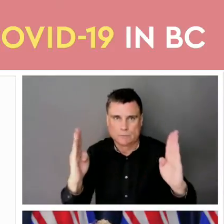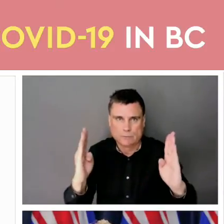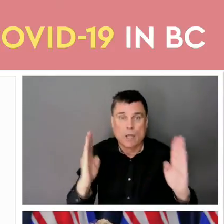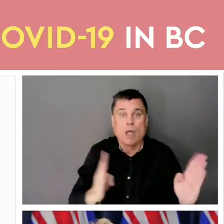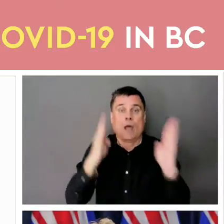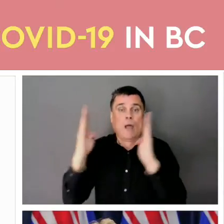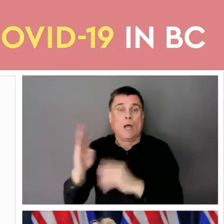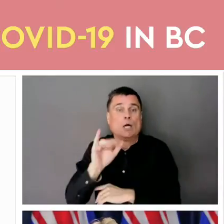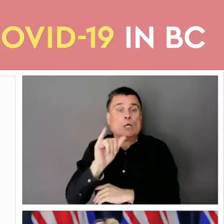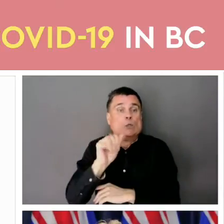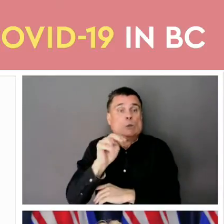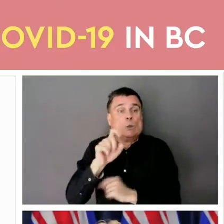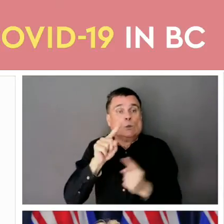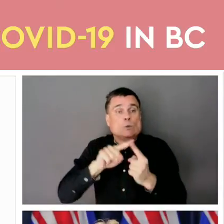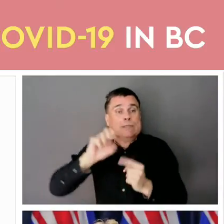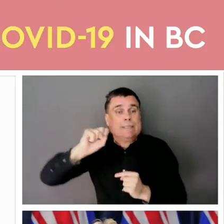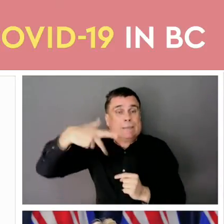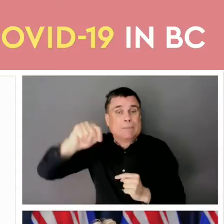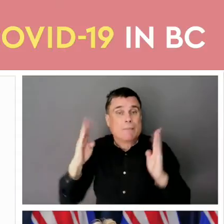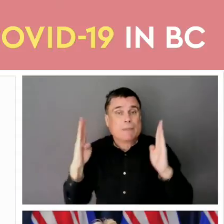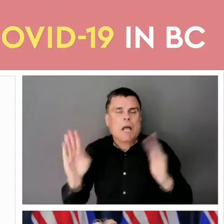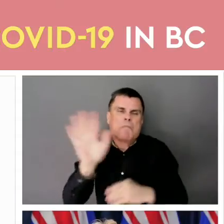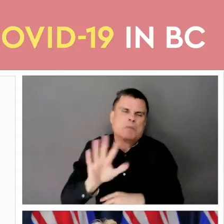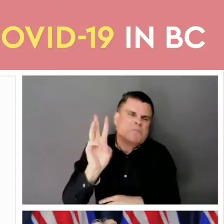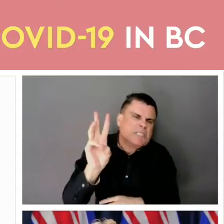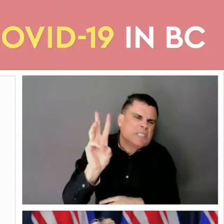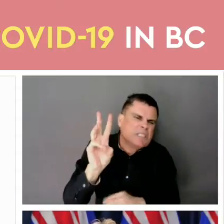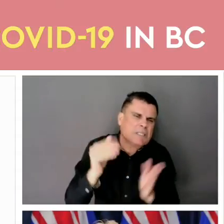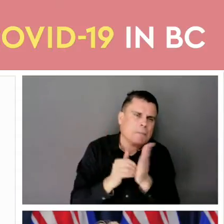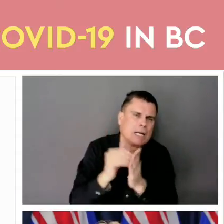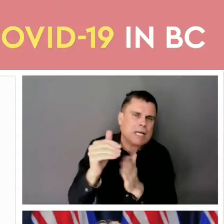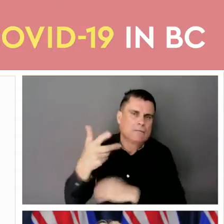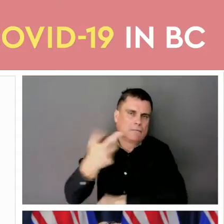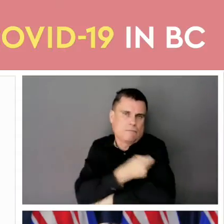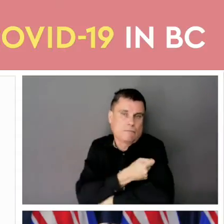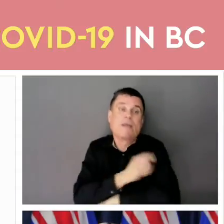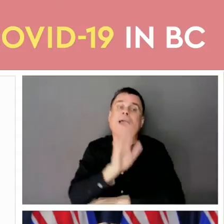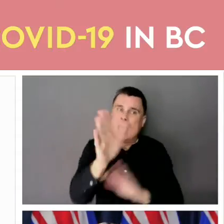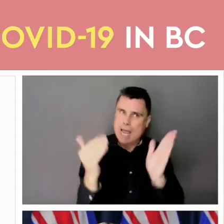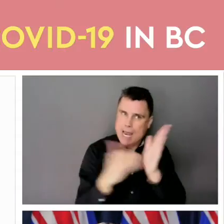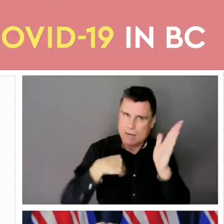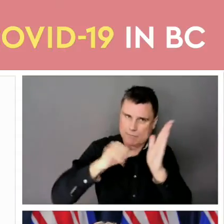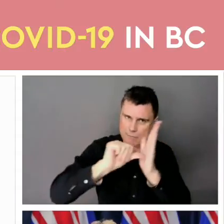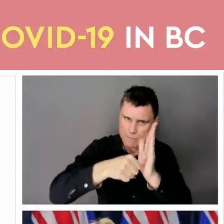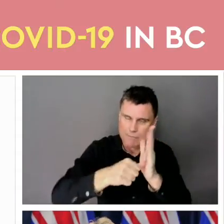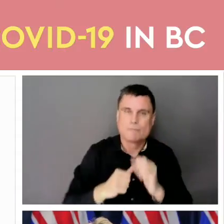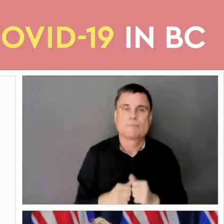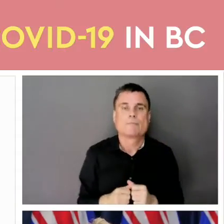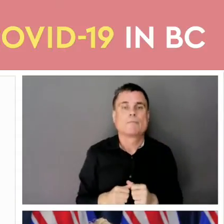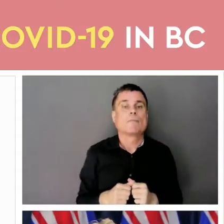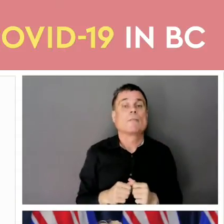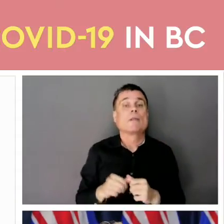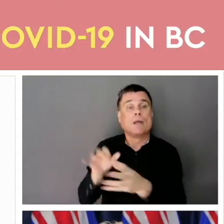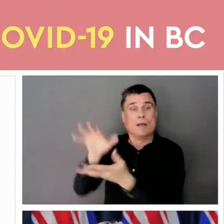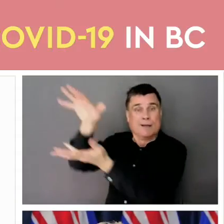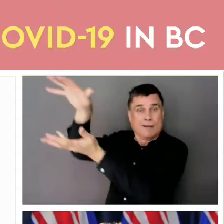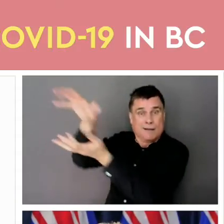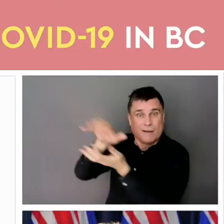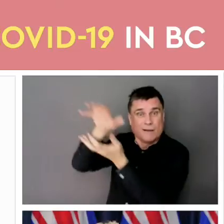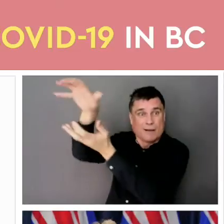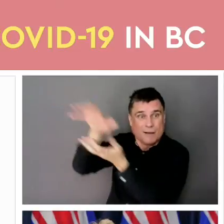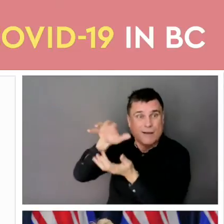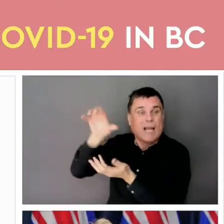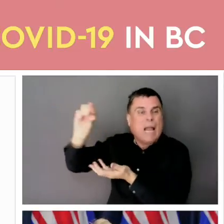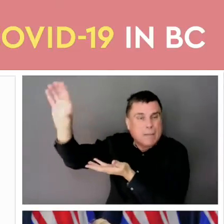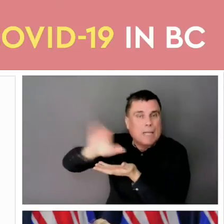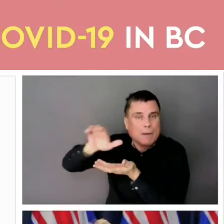doses. As you can see, once again, these are back-end loaded. So our plan takes that into account. We also